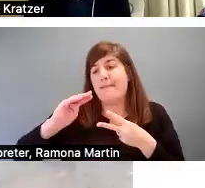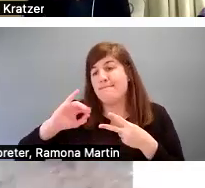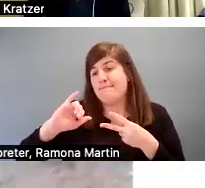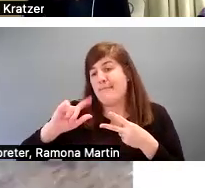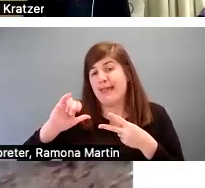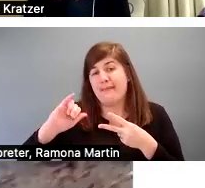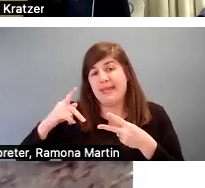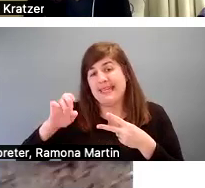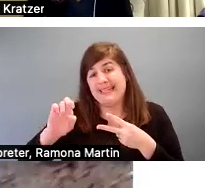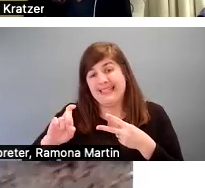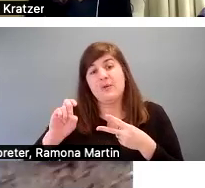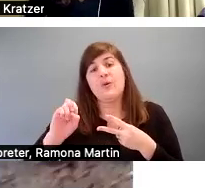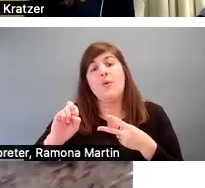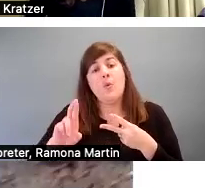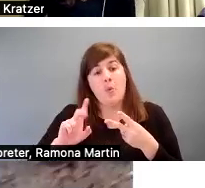or a centipede.